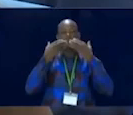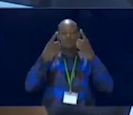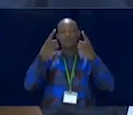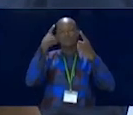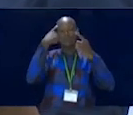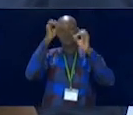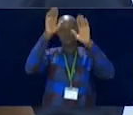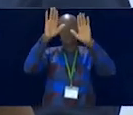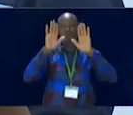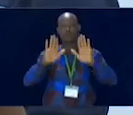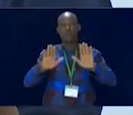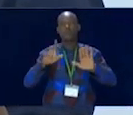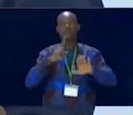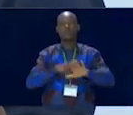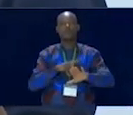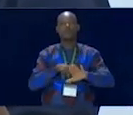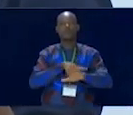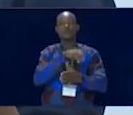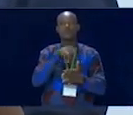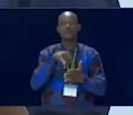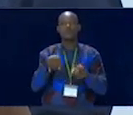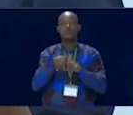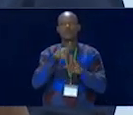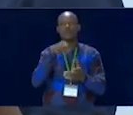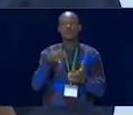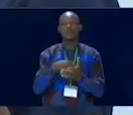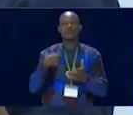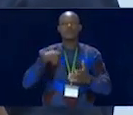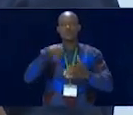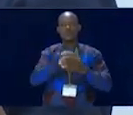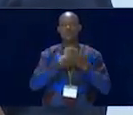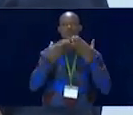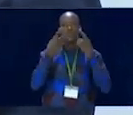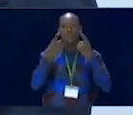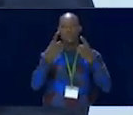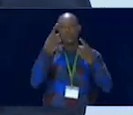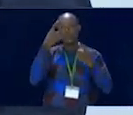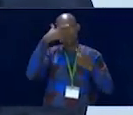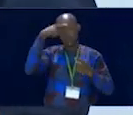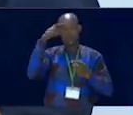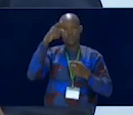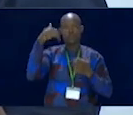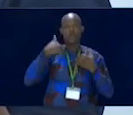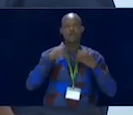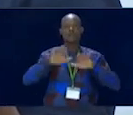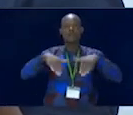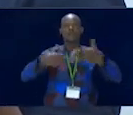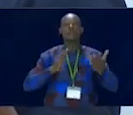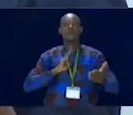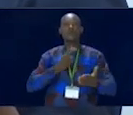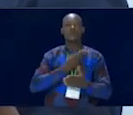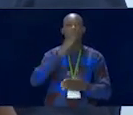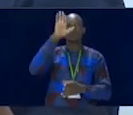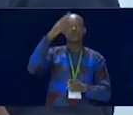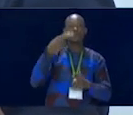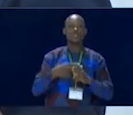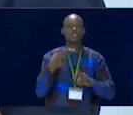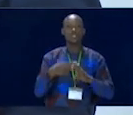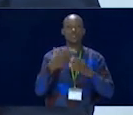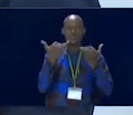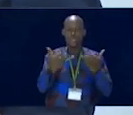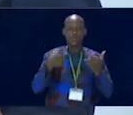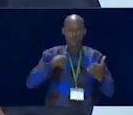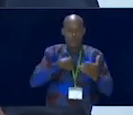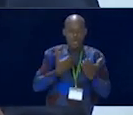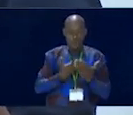Such a wonderful time like this. We thank you because you have given us your name. We thank you because now we have access